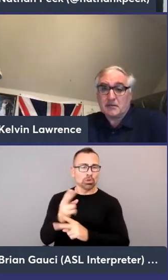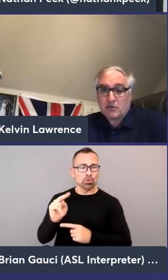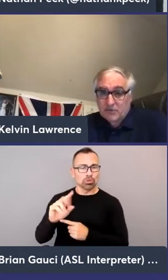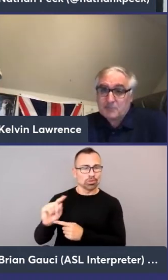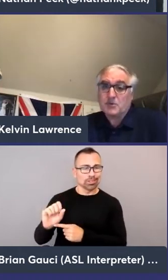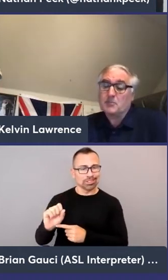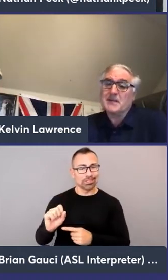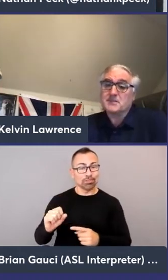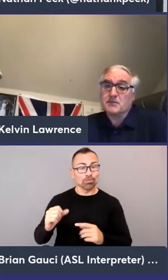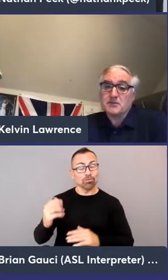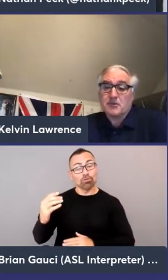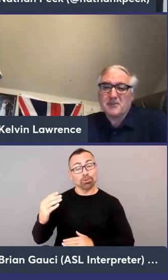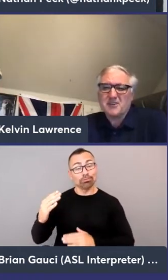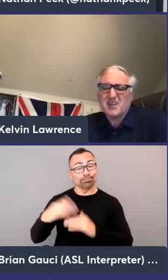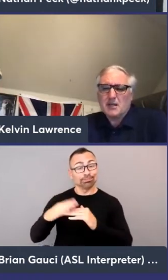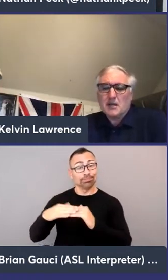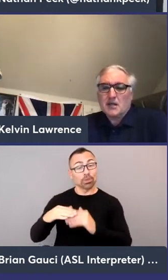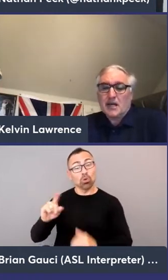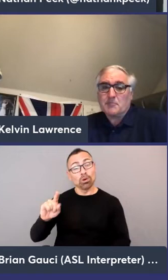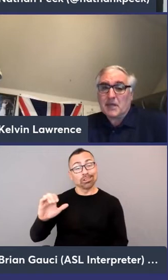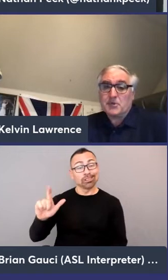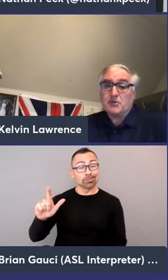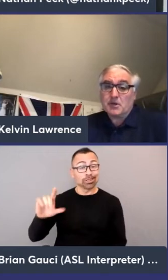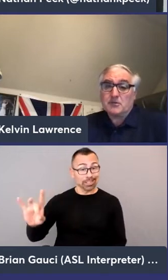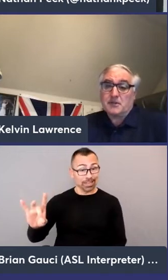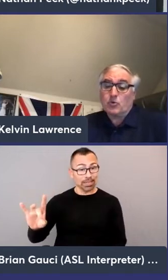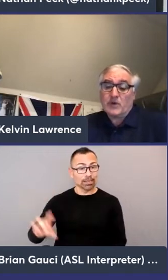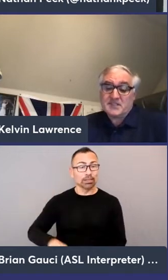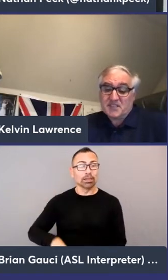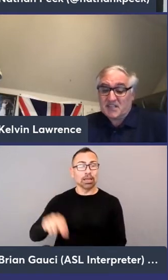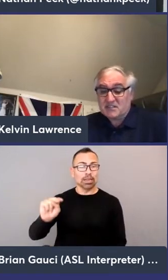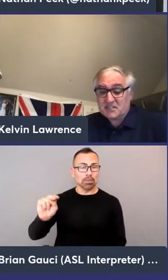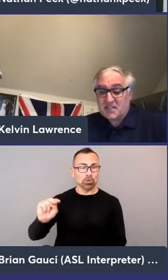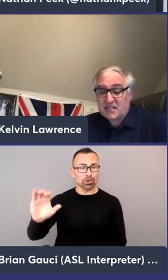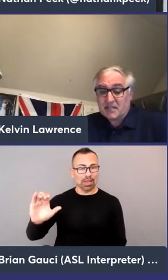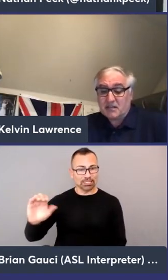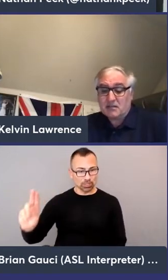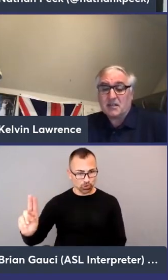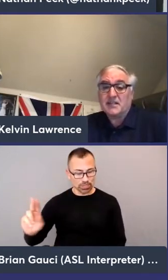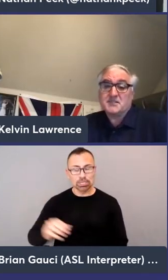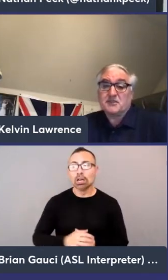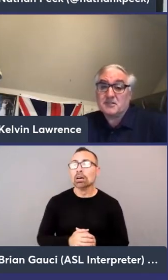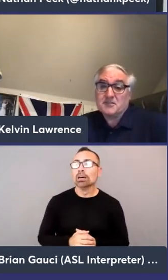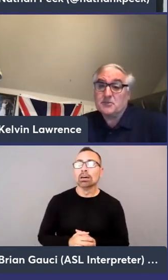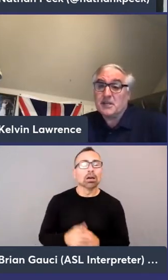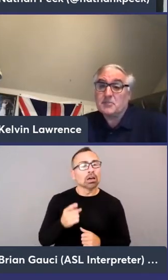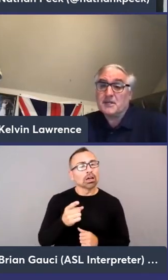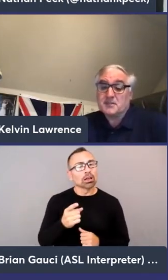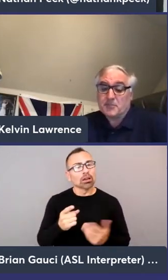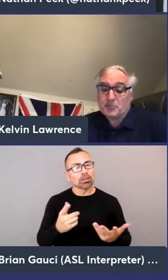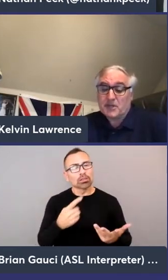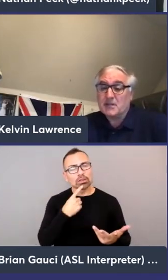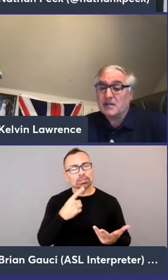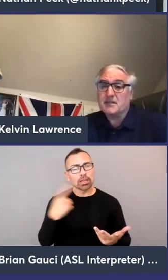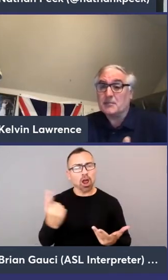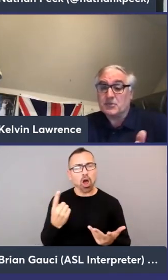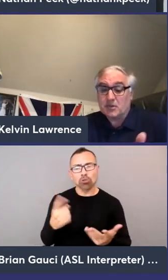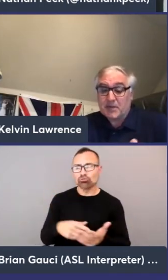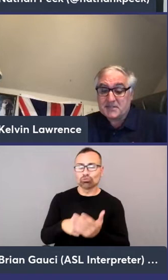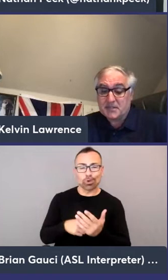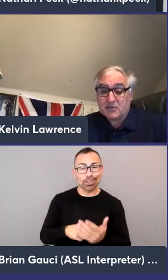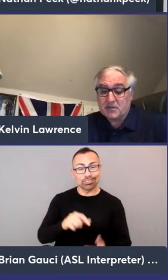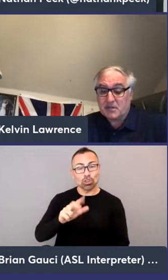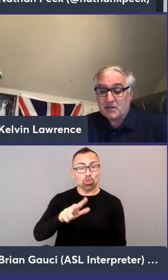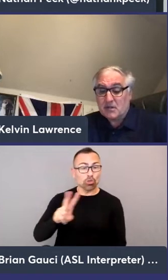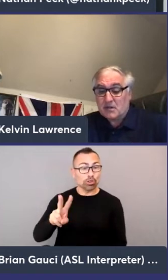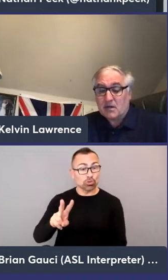128, or Neptune capacity units rather, and maybe you know that it always needs, say, at least 32 gigabytes of memory, and a Neptune